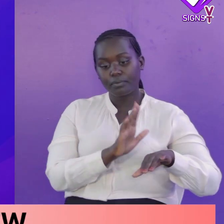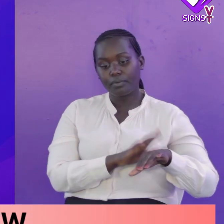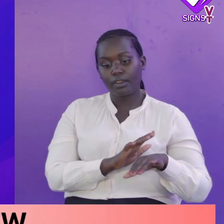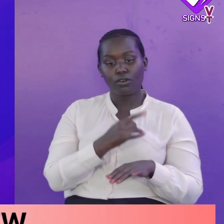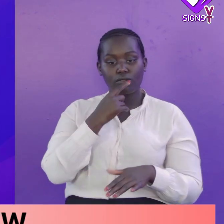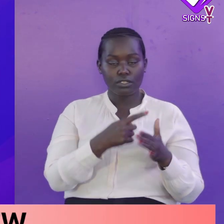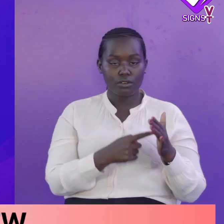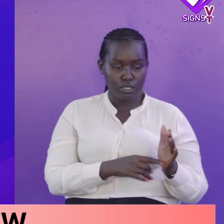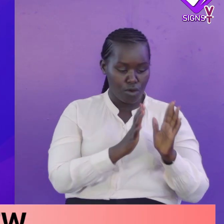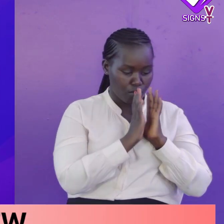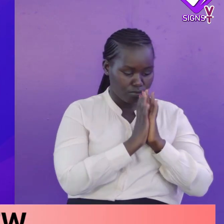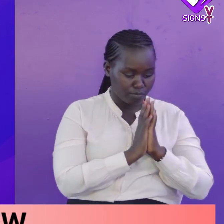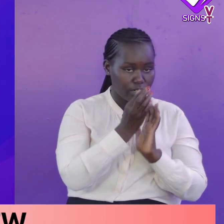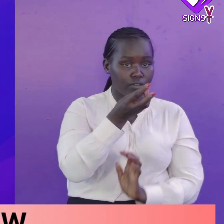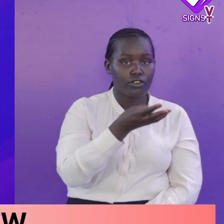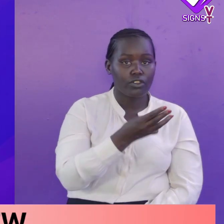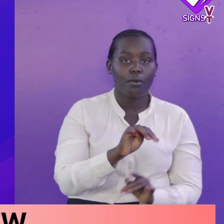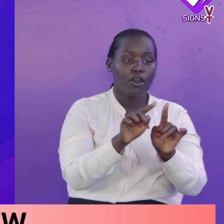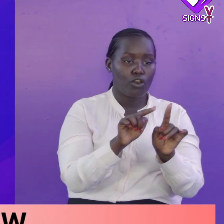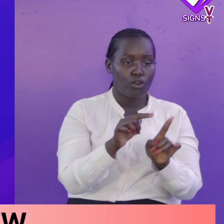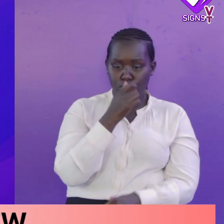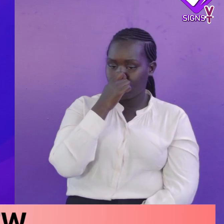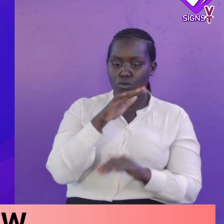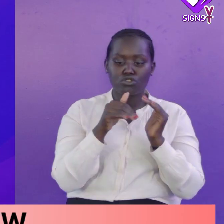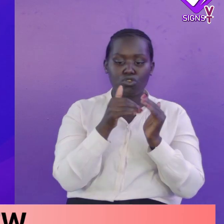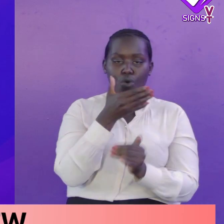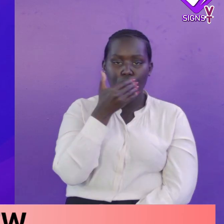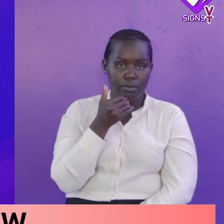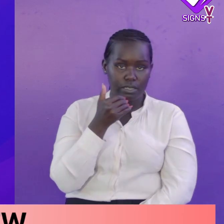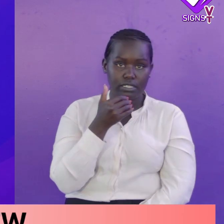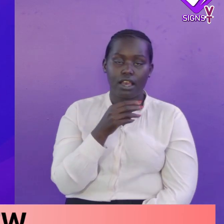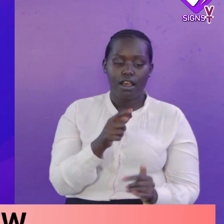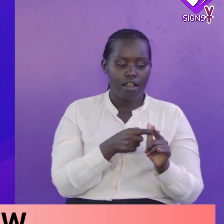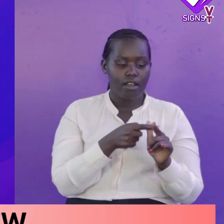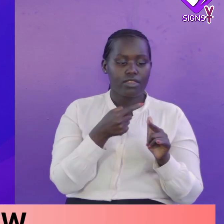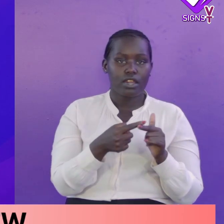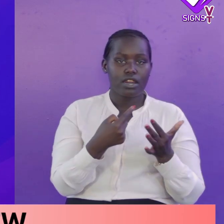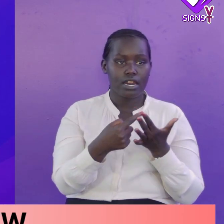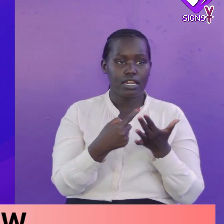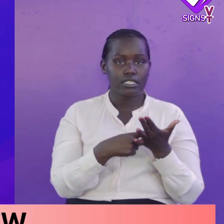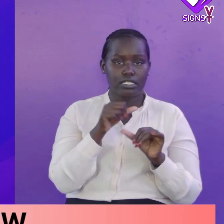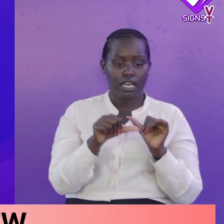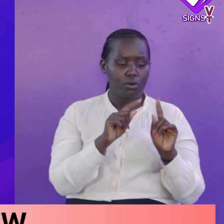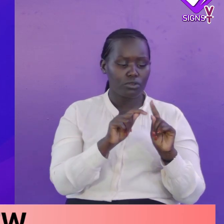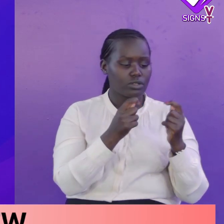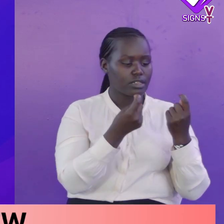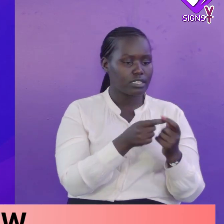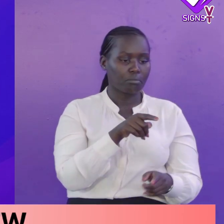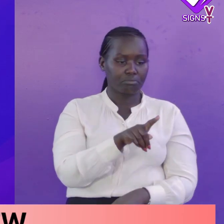we pray for them and also wish them all the best. And looking at the team